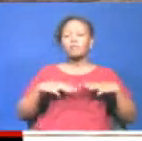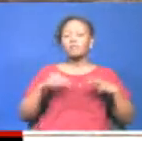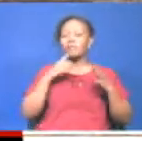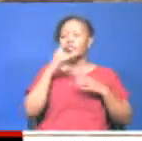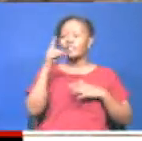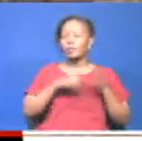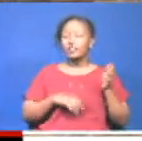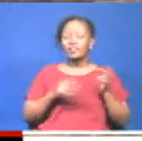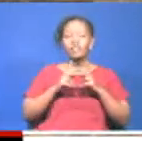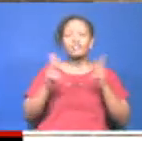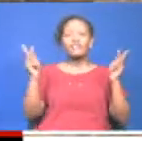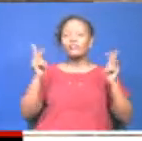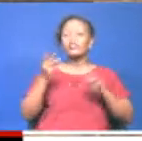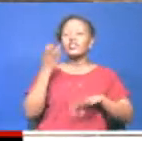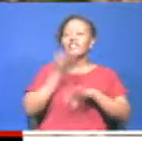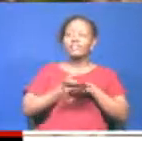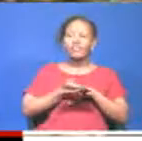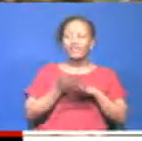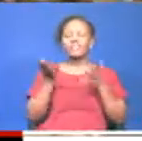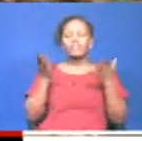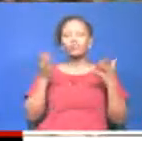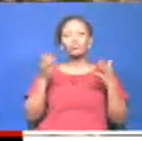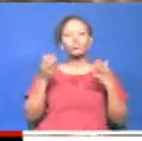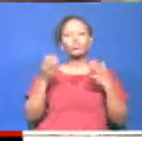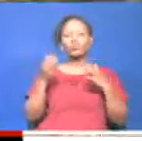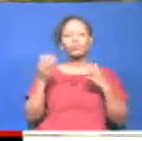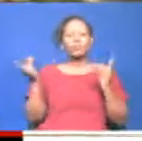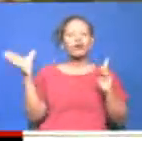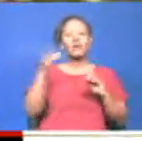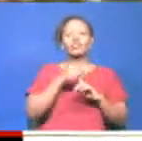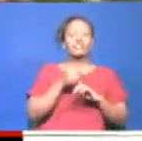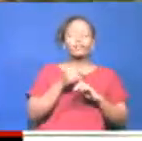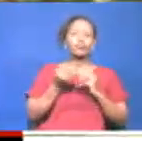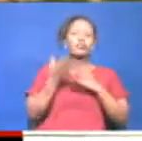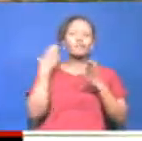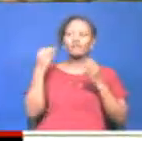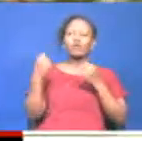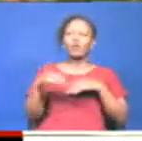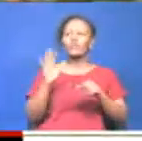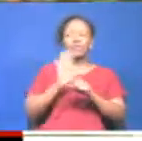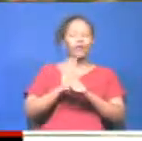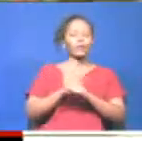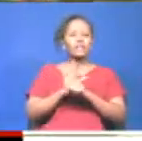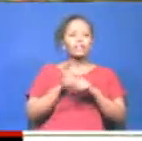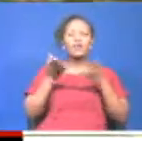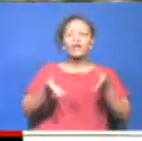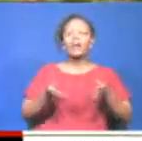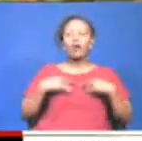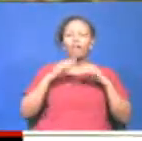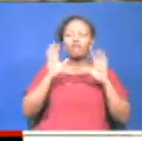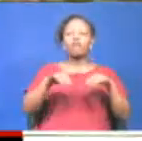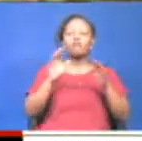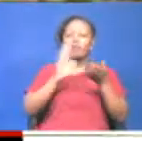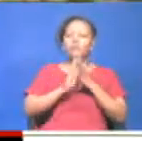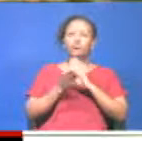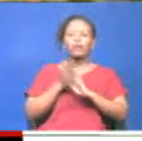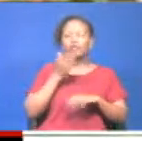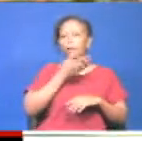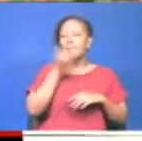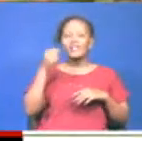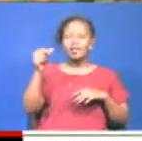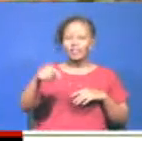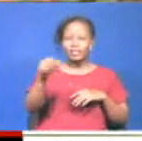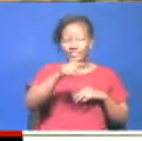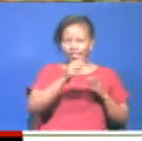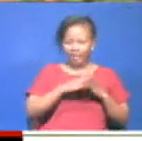for them to pick up from the losses they underwent, and they have been forced to plant without fertilizers and certified seeds. They are now calling on the